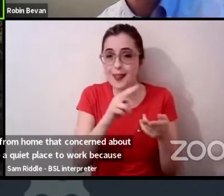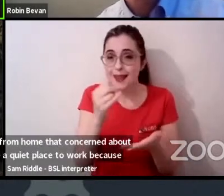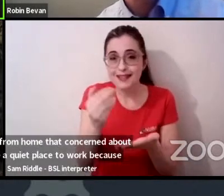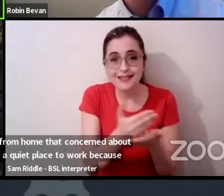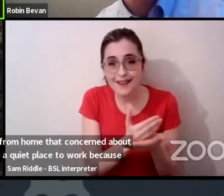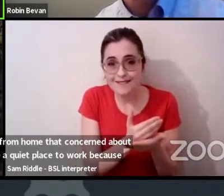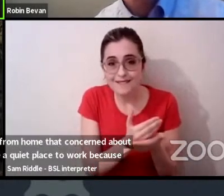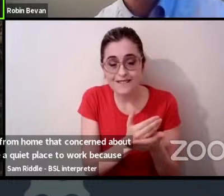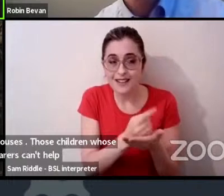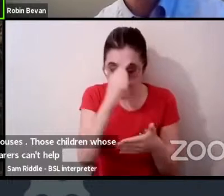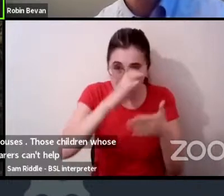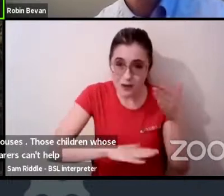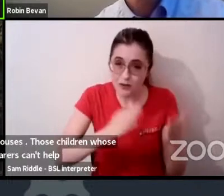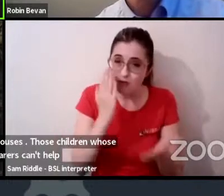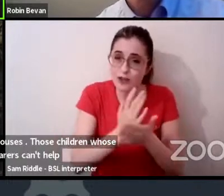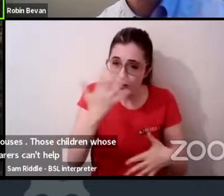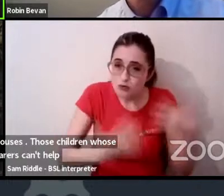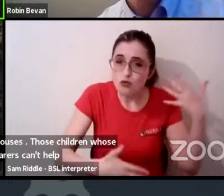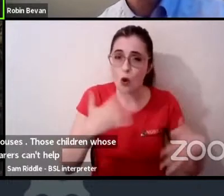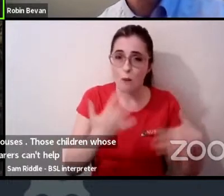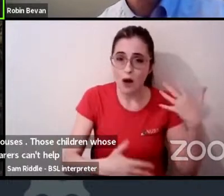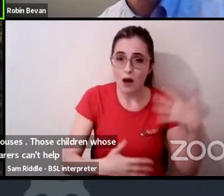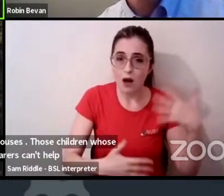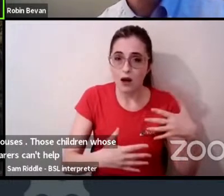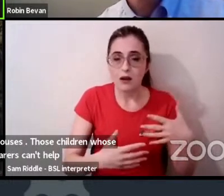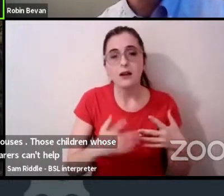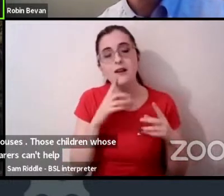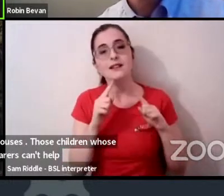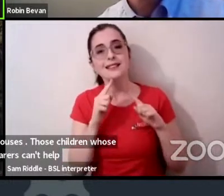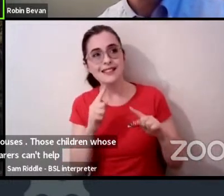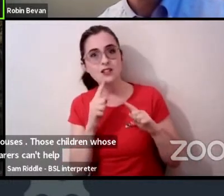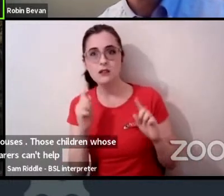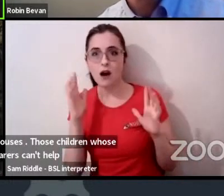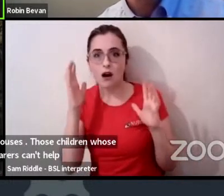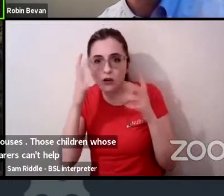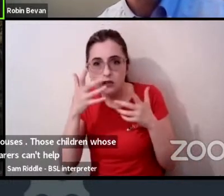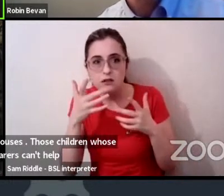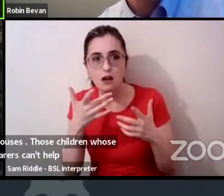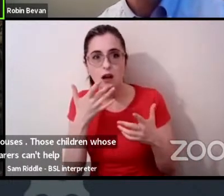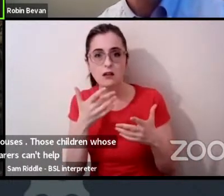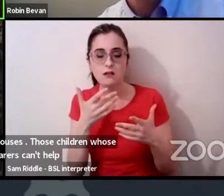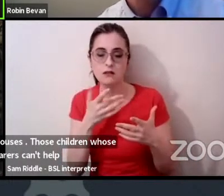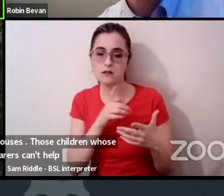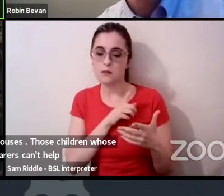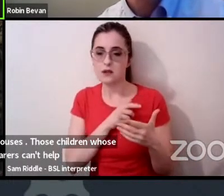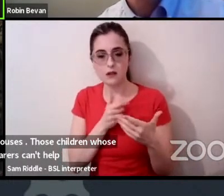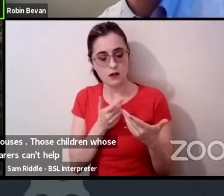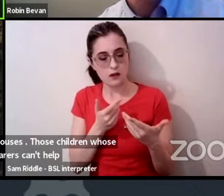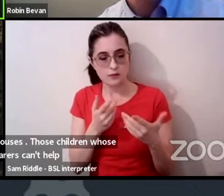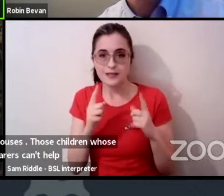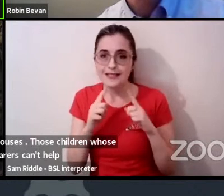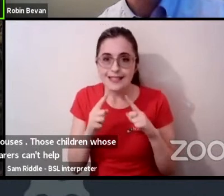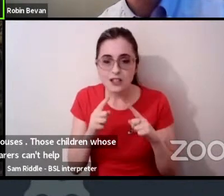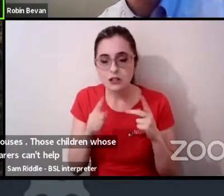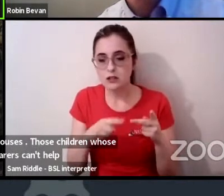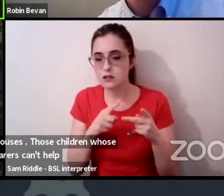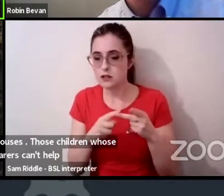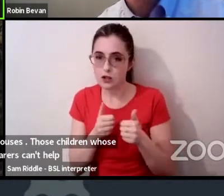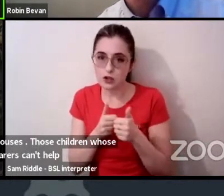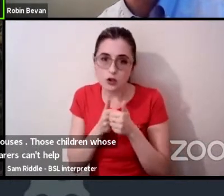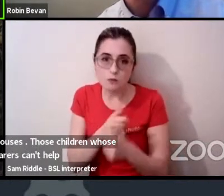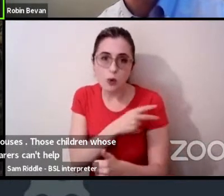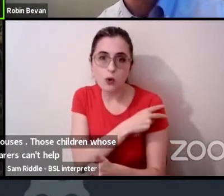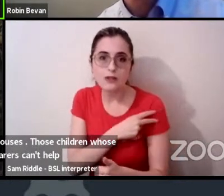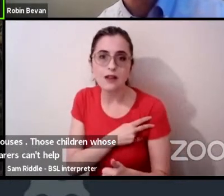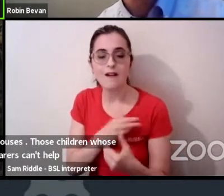are concerned about these issues because they are teachers and support staff and leaders, and their care for the children